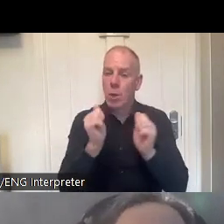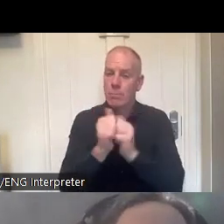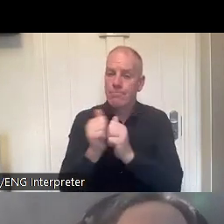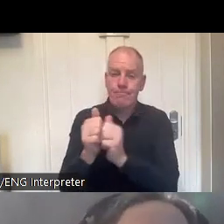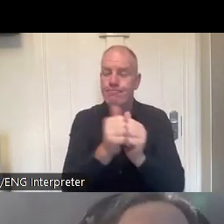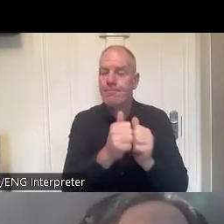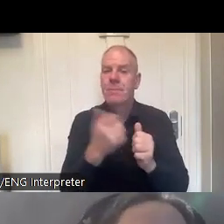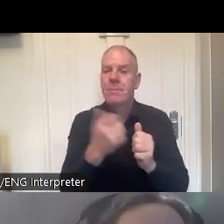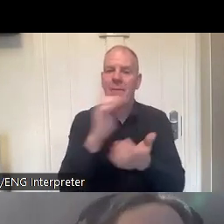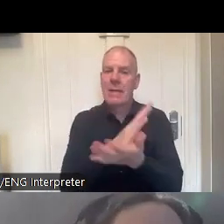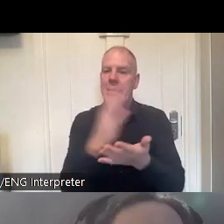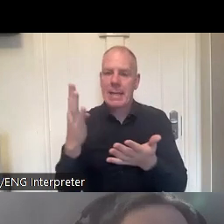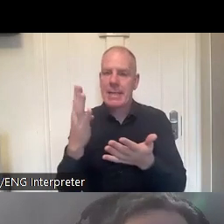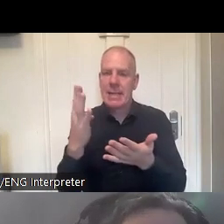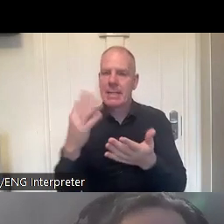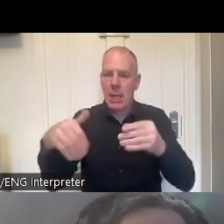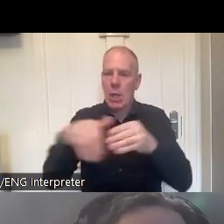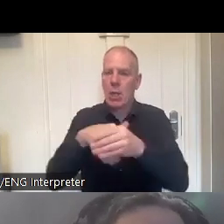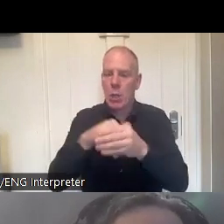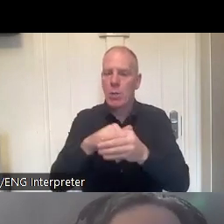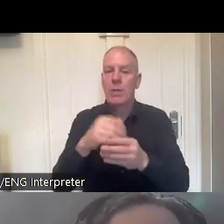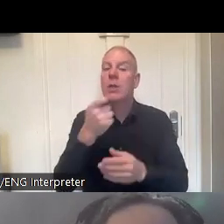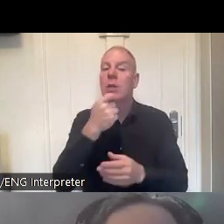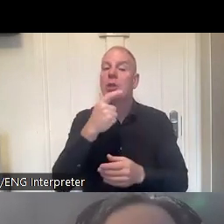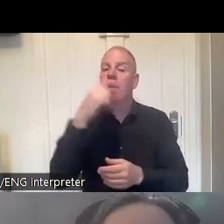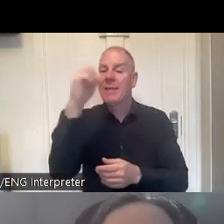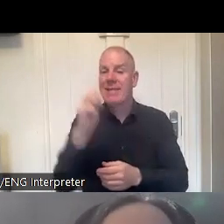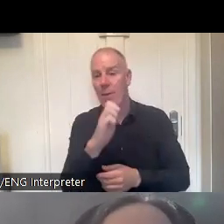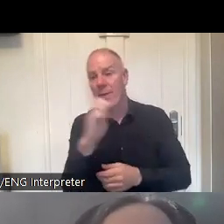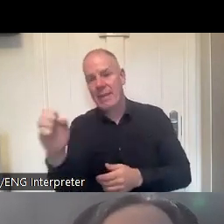there'd be 19 of those within the Dublin South East region, for